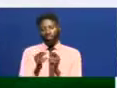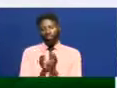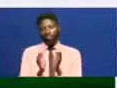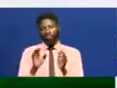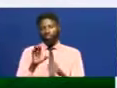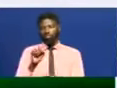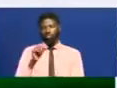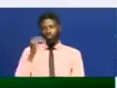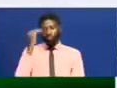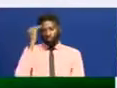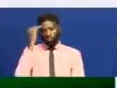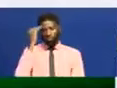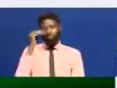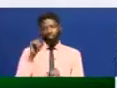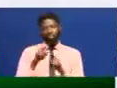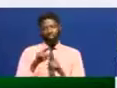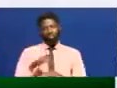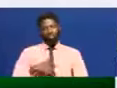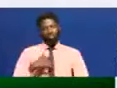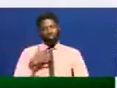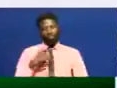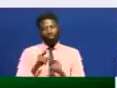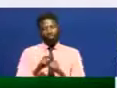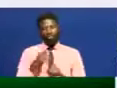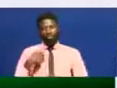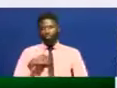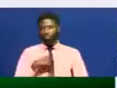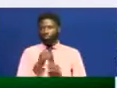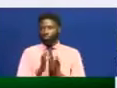CS so that he can feel appreciated.